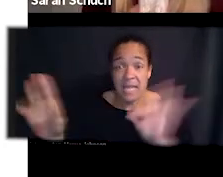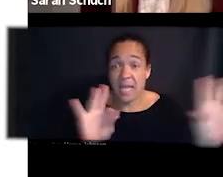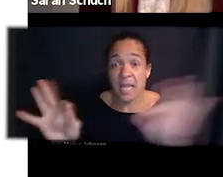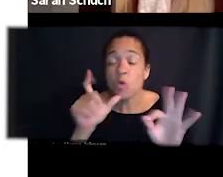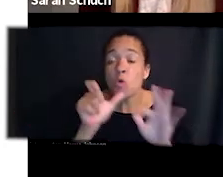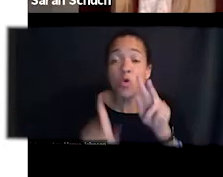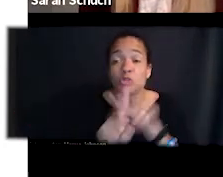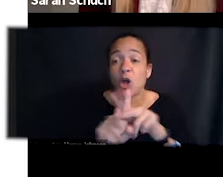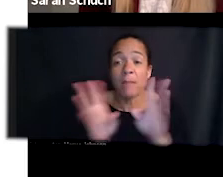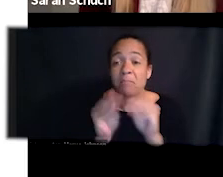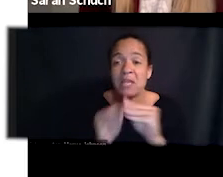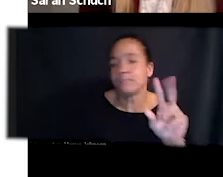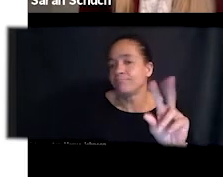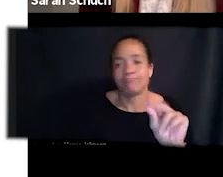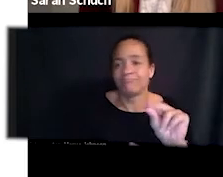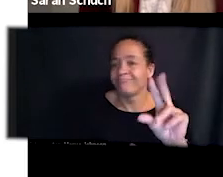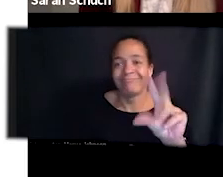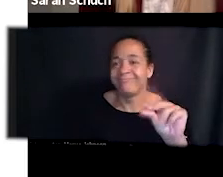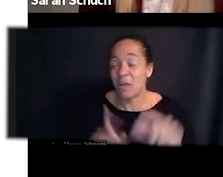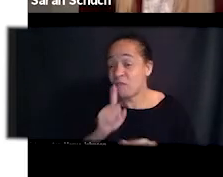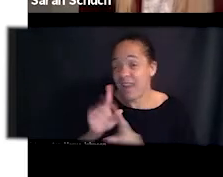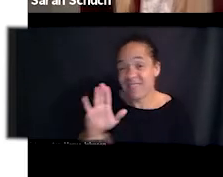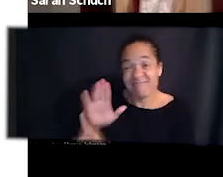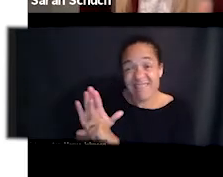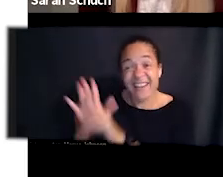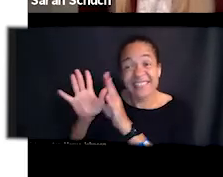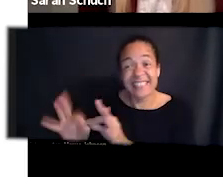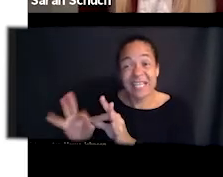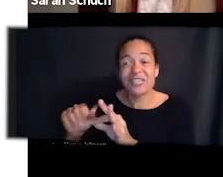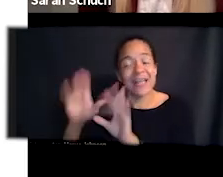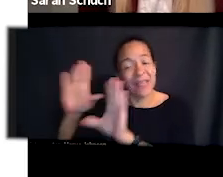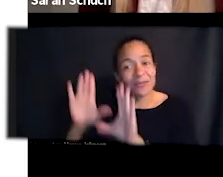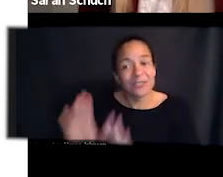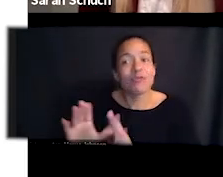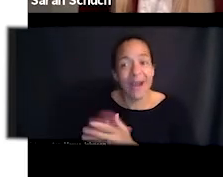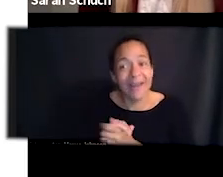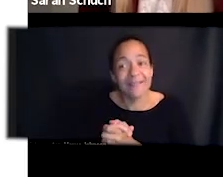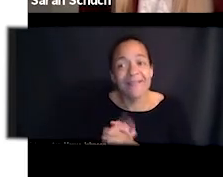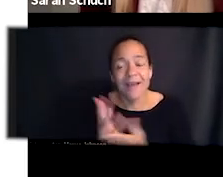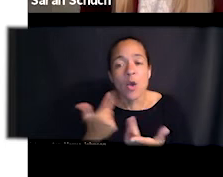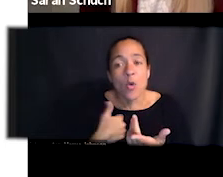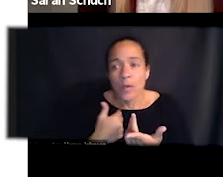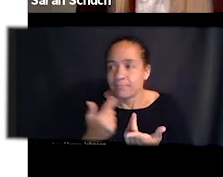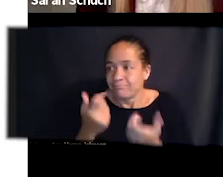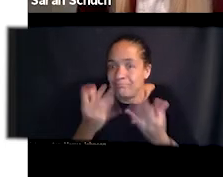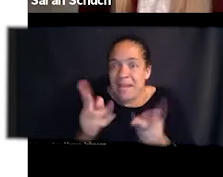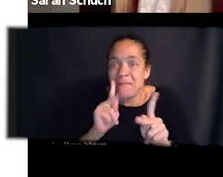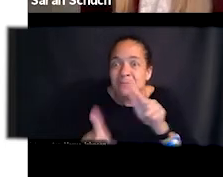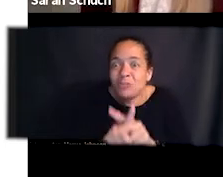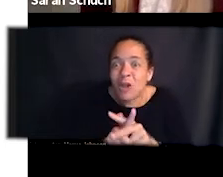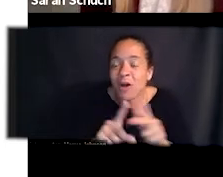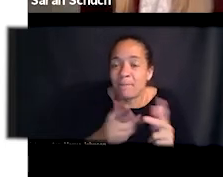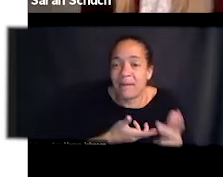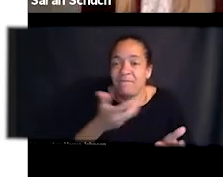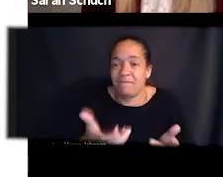meetings. It was really their decision, and that was great. I mean, we got a lot of voices we hadn't heard before. We got some critics, you know,